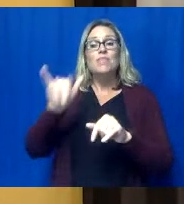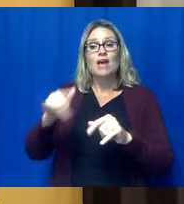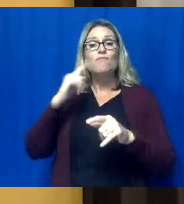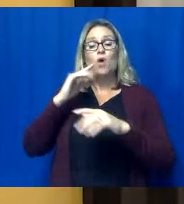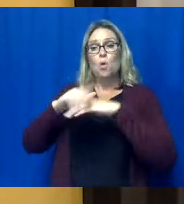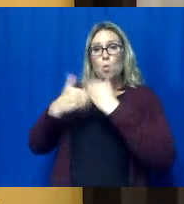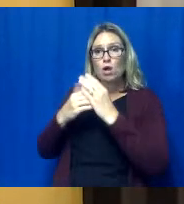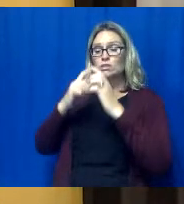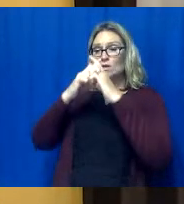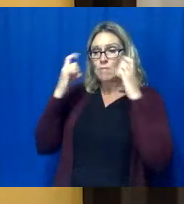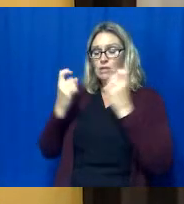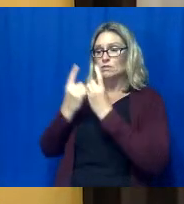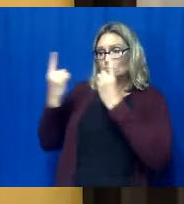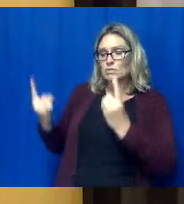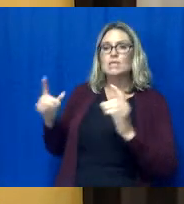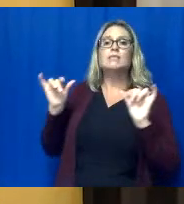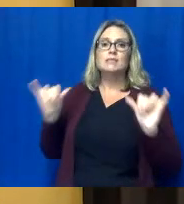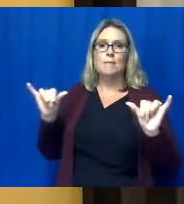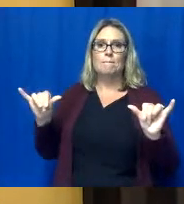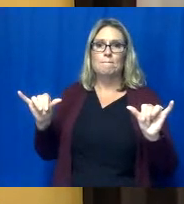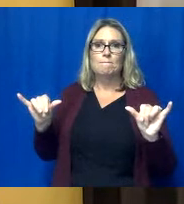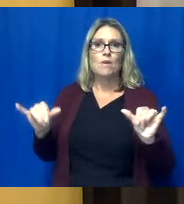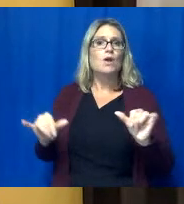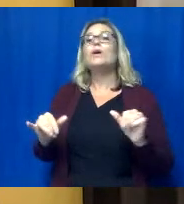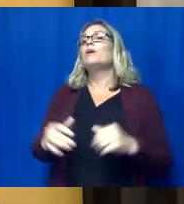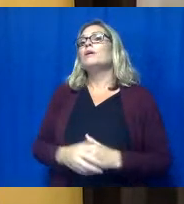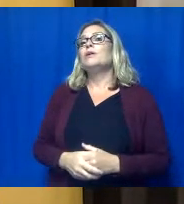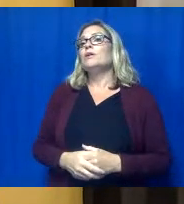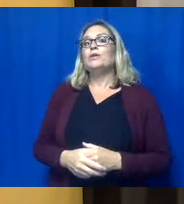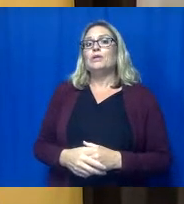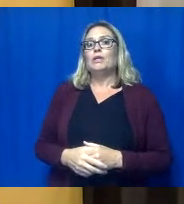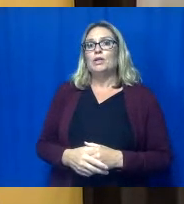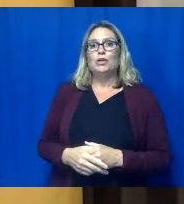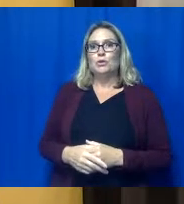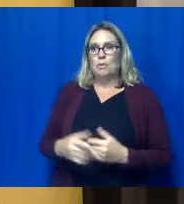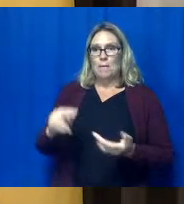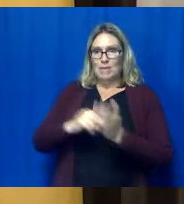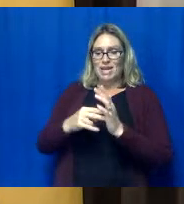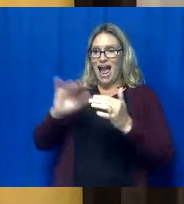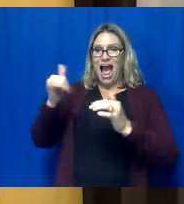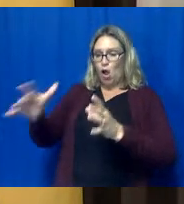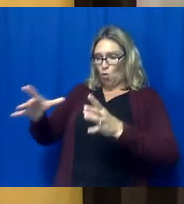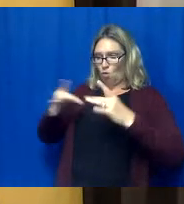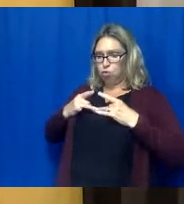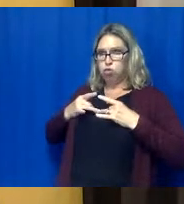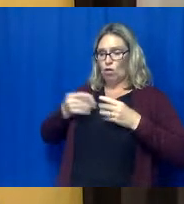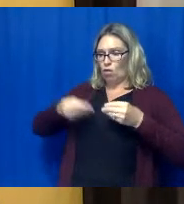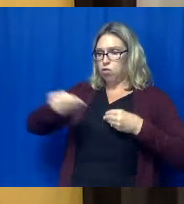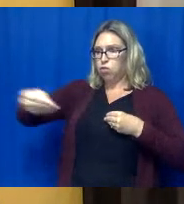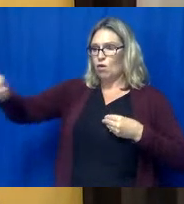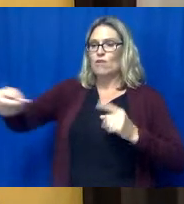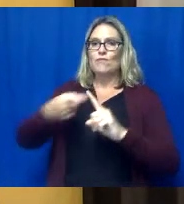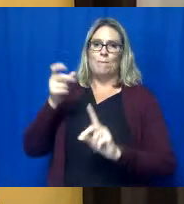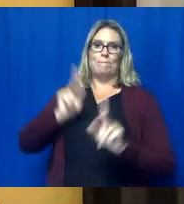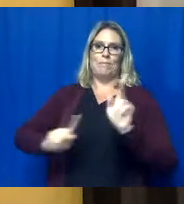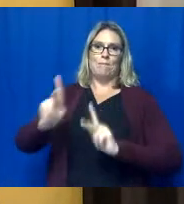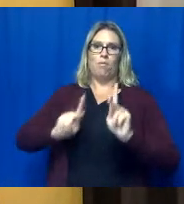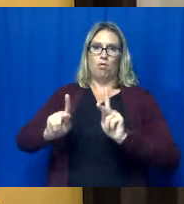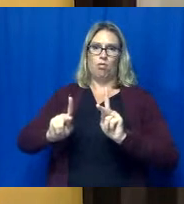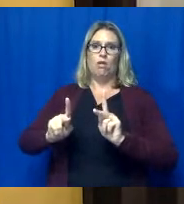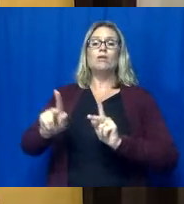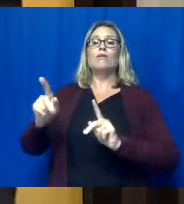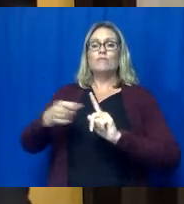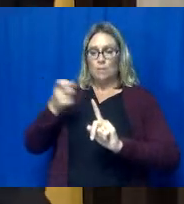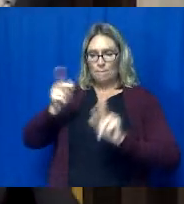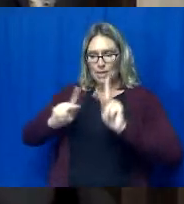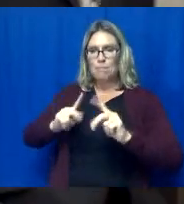works for this one. This virus can't go anywhere without a person on 2 legs to take it there. And because of that, it's controllable.